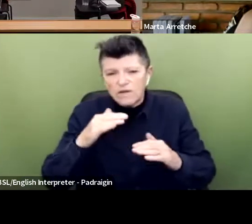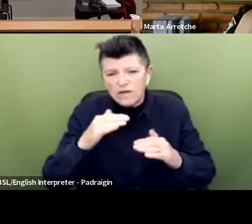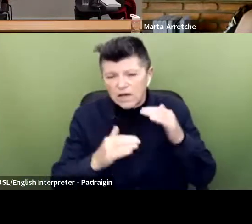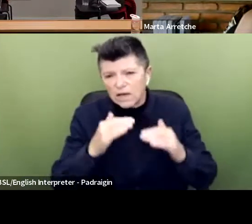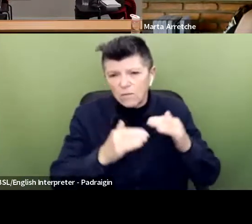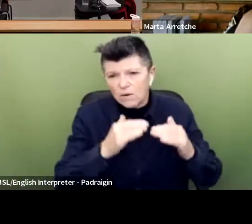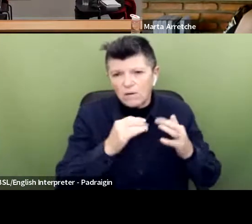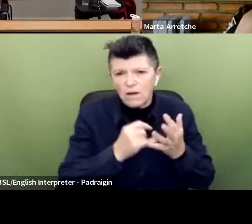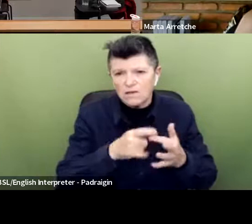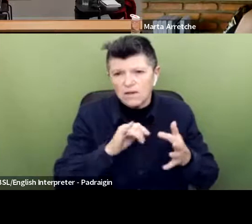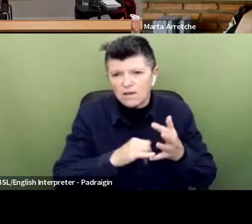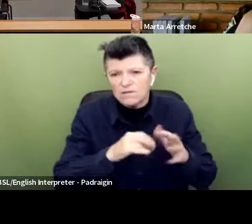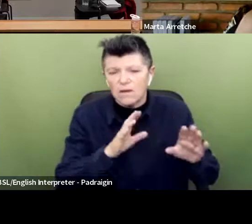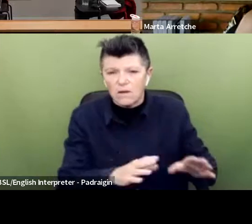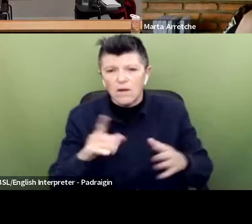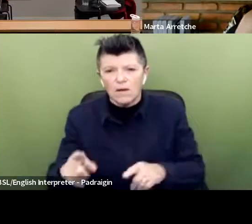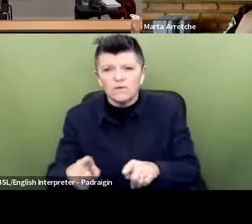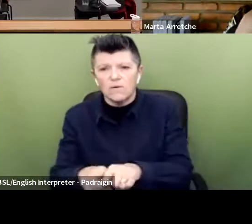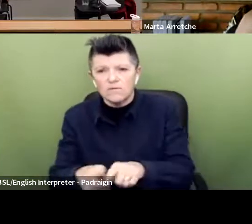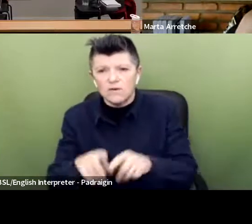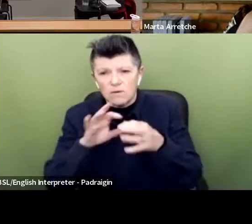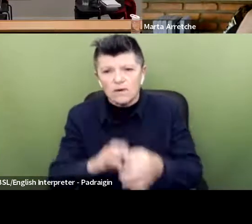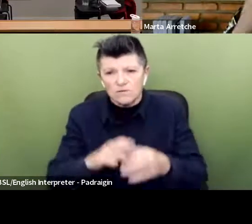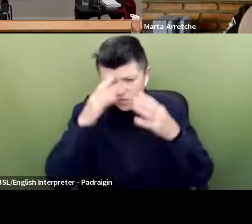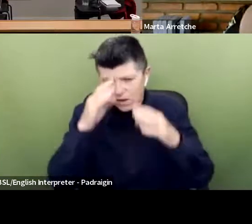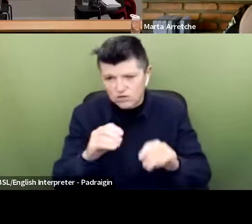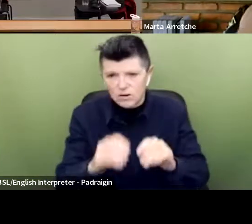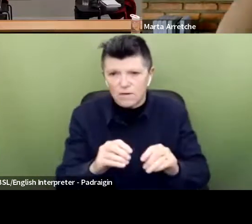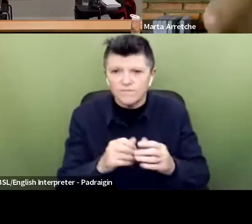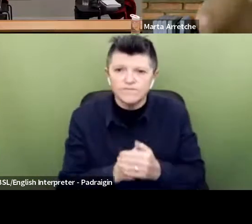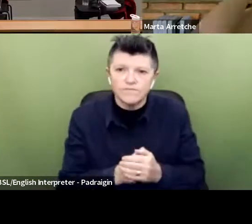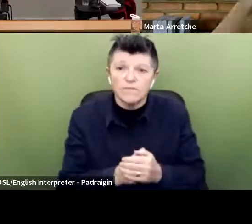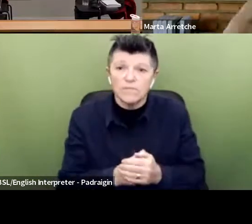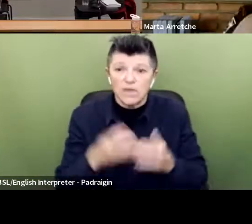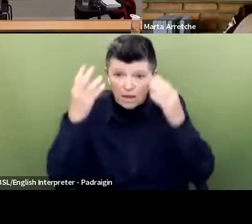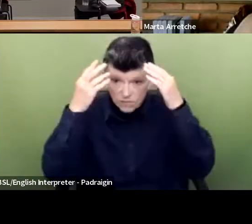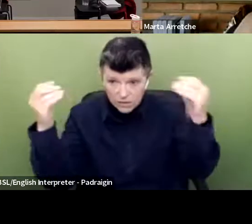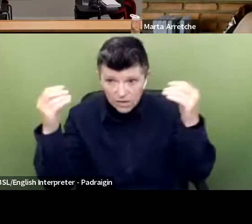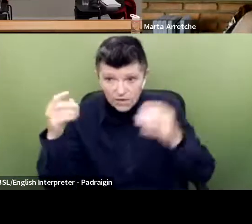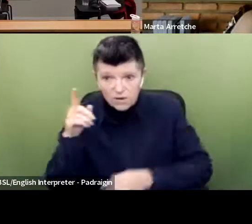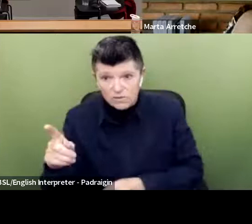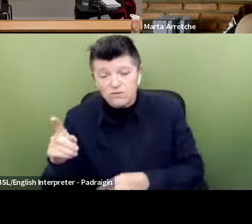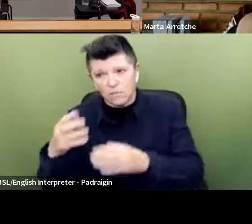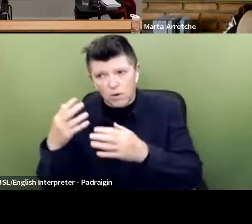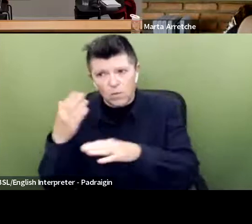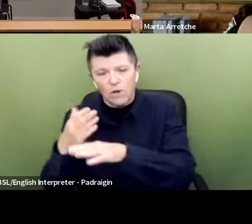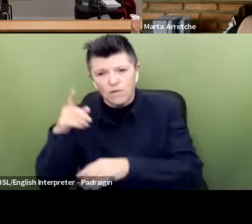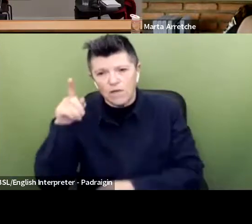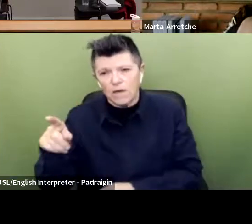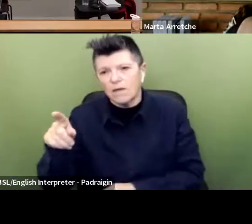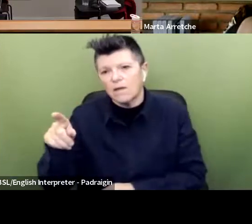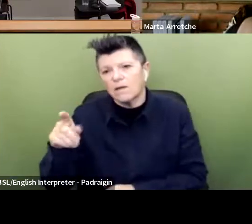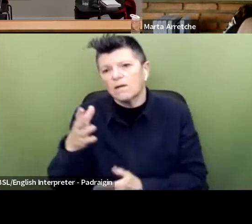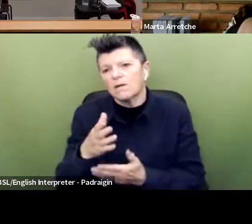terms and in terms of education in particular, where we see that in the Netherlands, which was where we did this work, partly